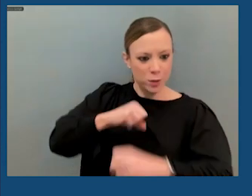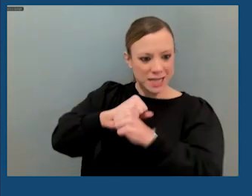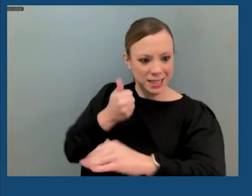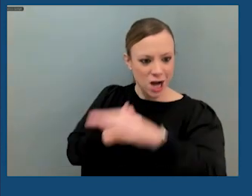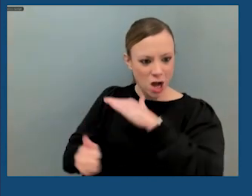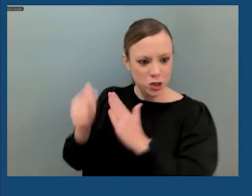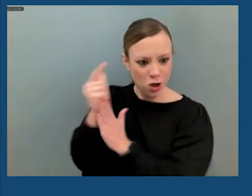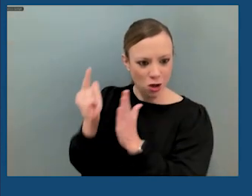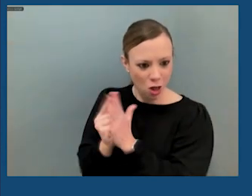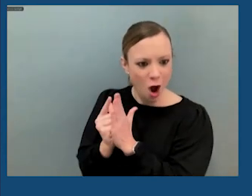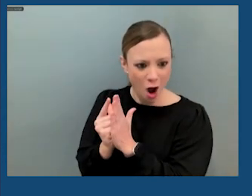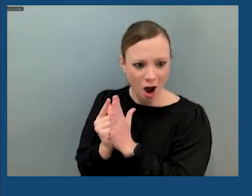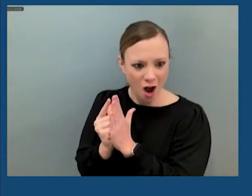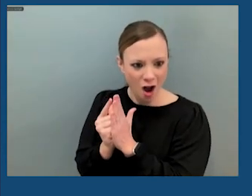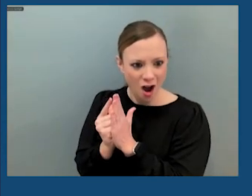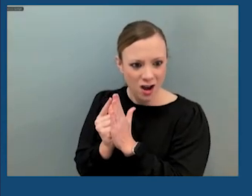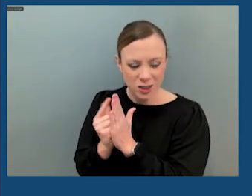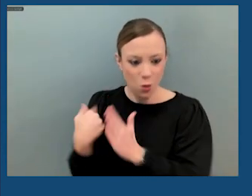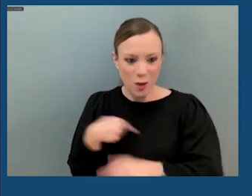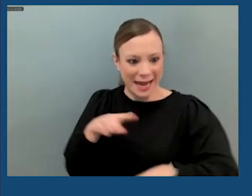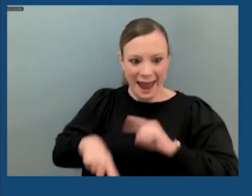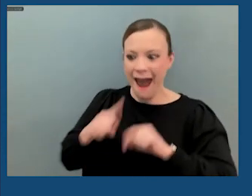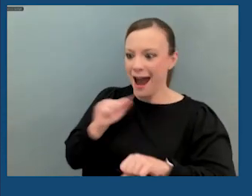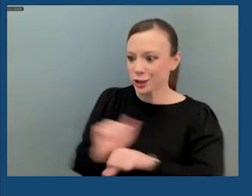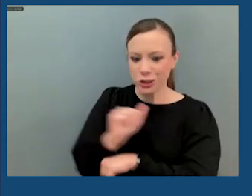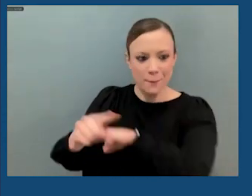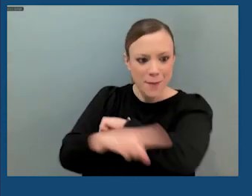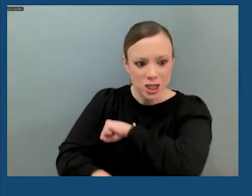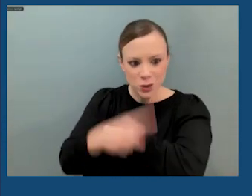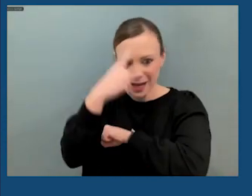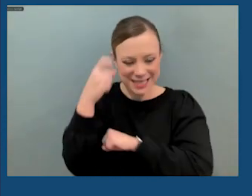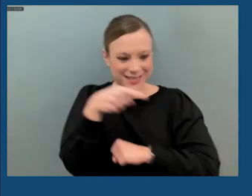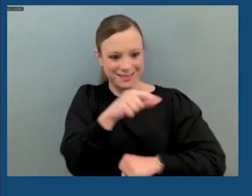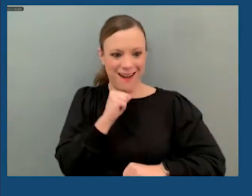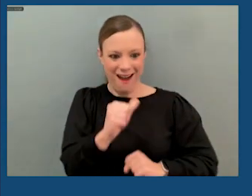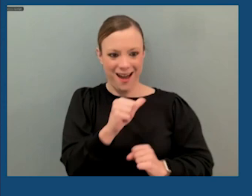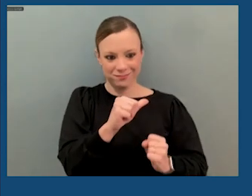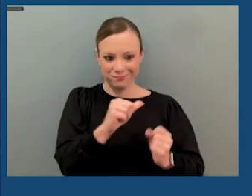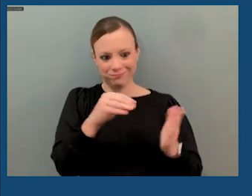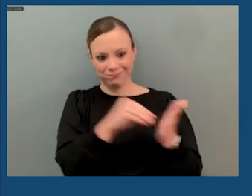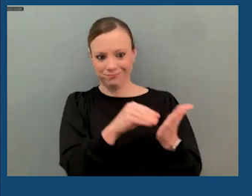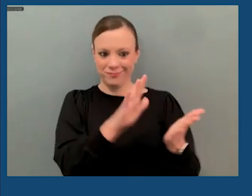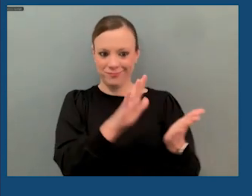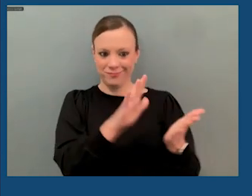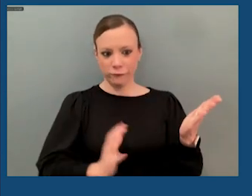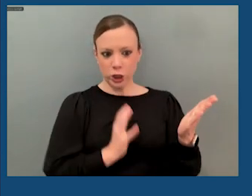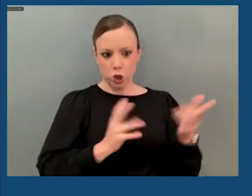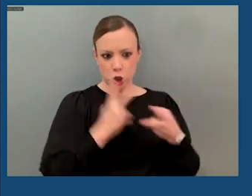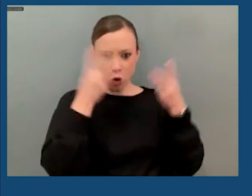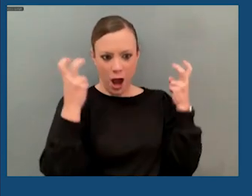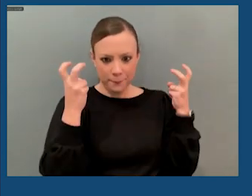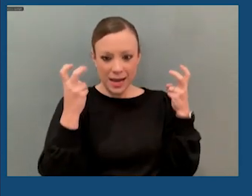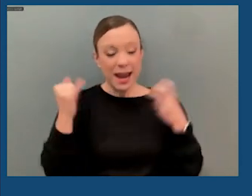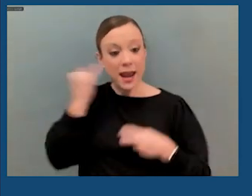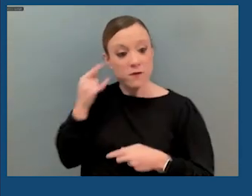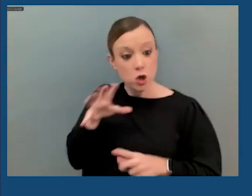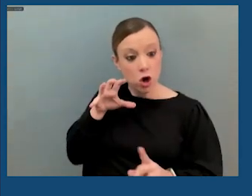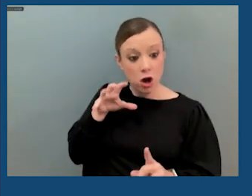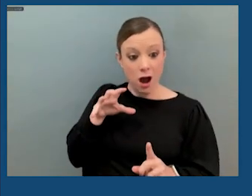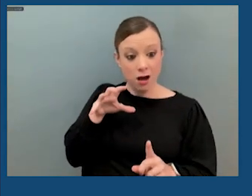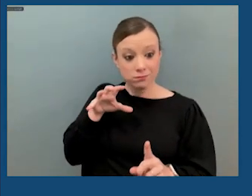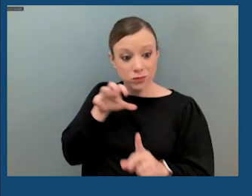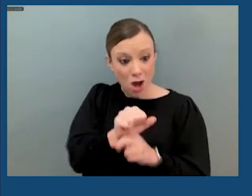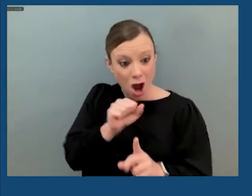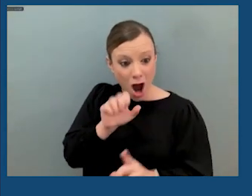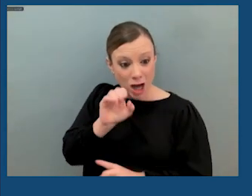a great example, one that we see. If you are assaulted in New York State by one person, we can